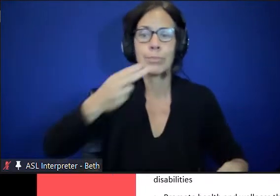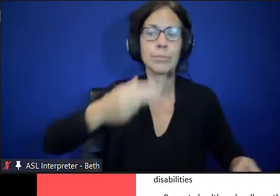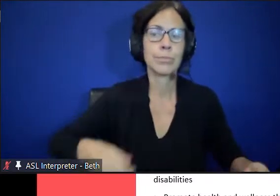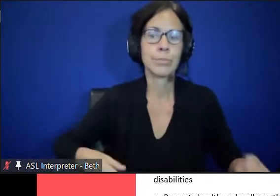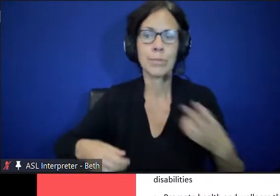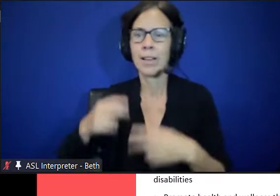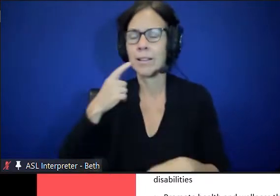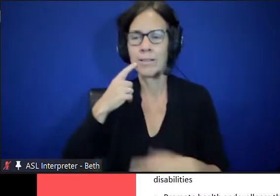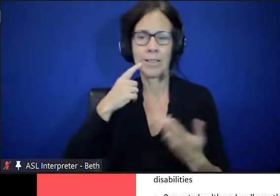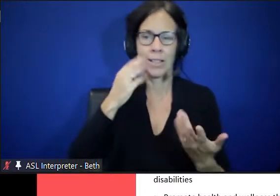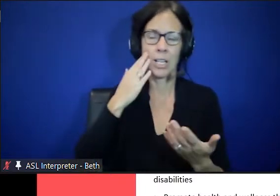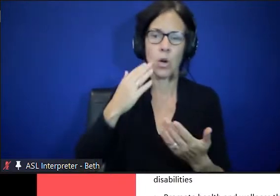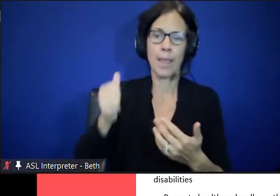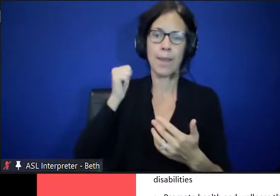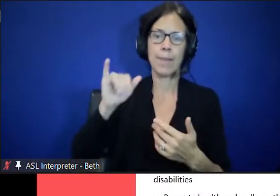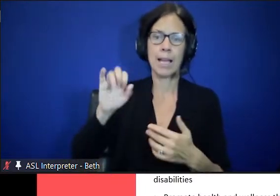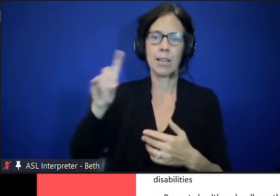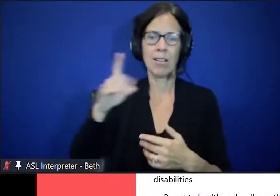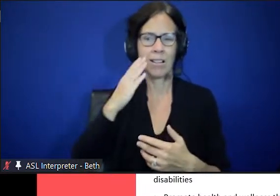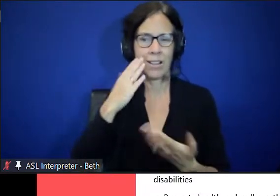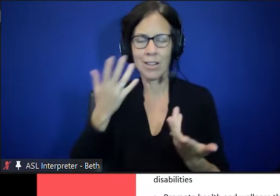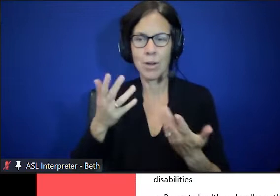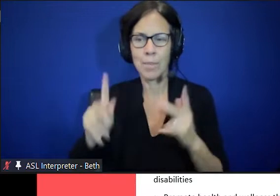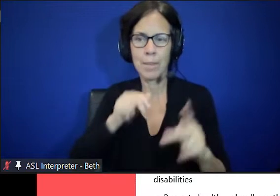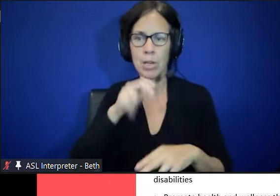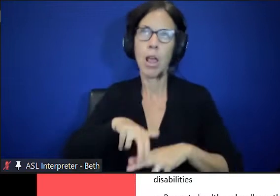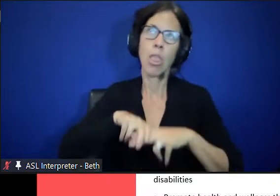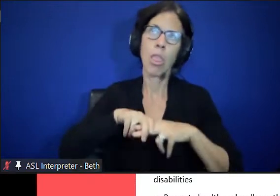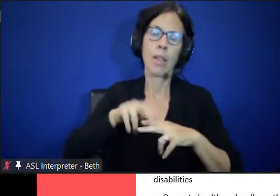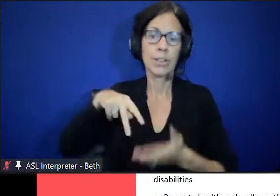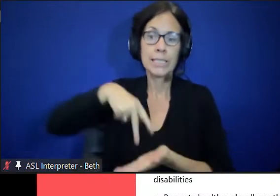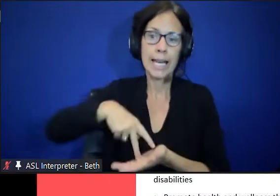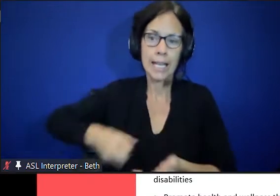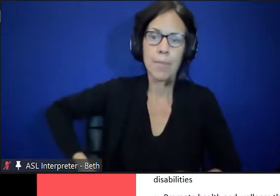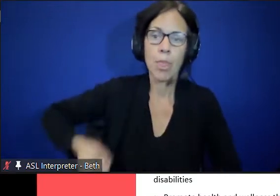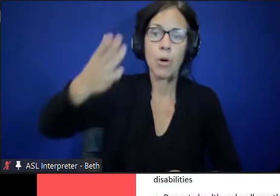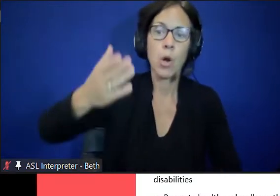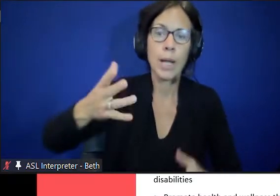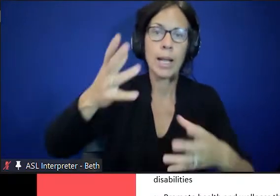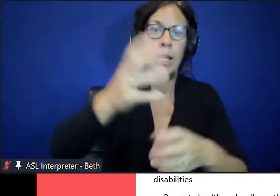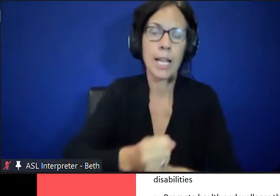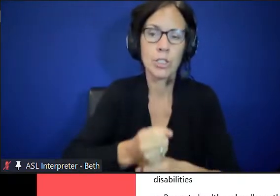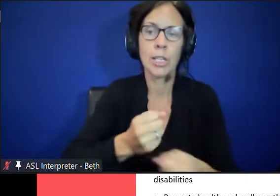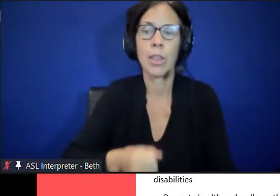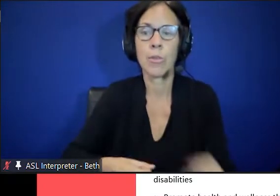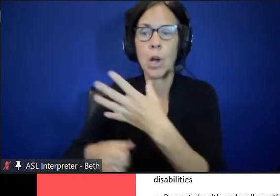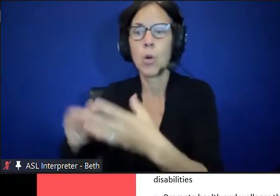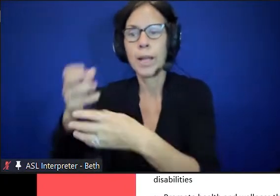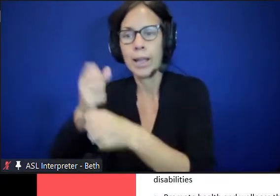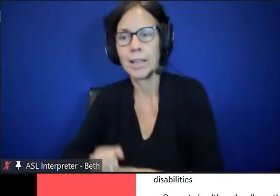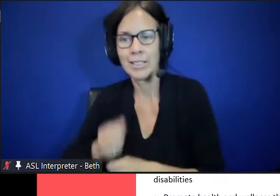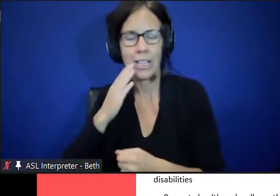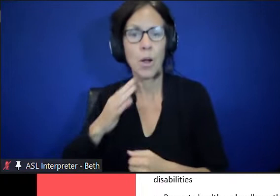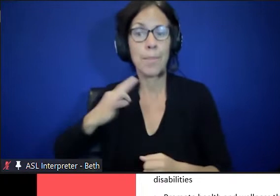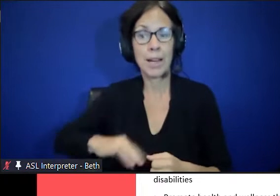30 minutes throughout the day and people aren't sitting down. So we decided that it's beneficial